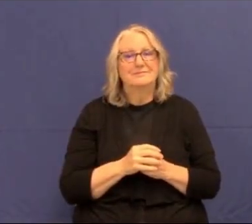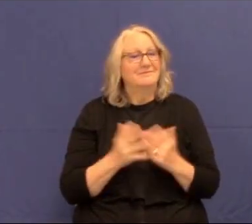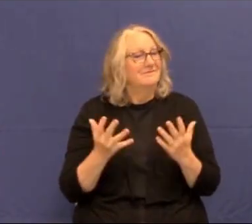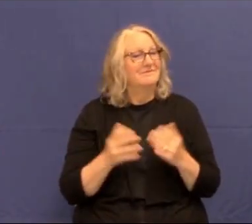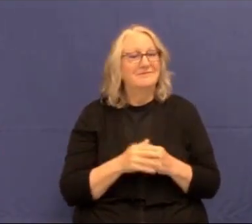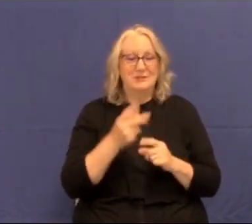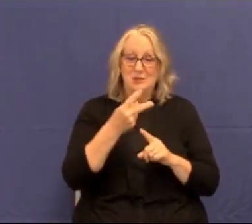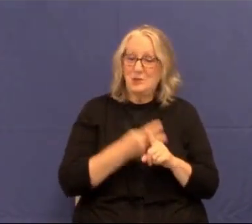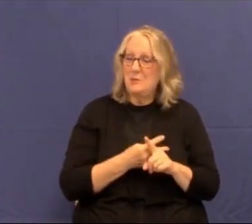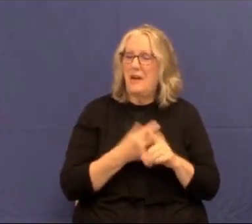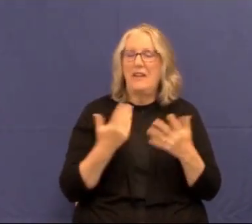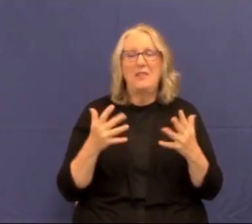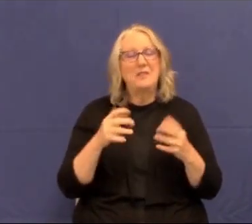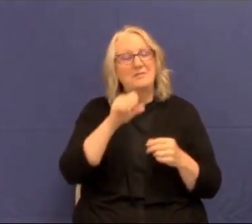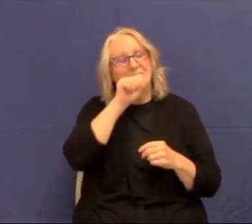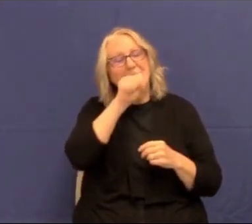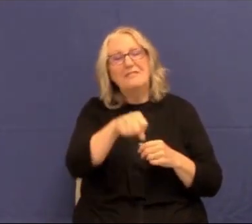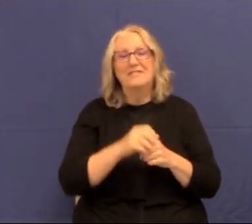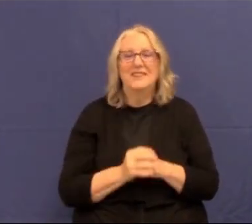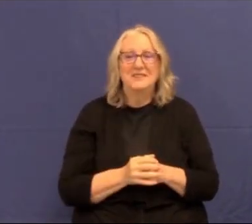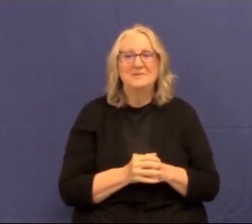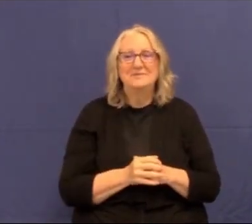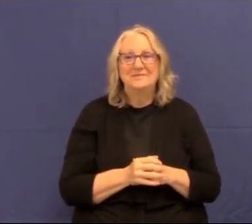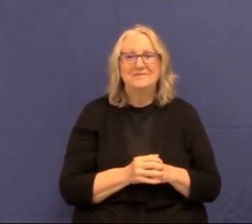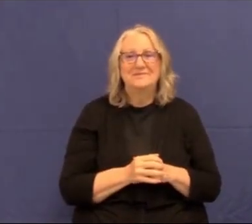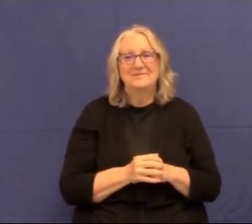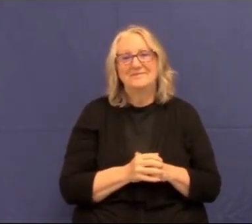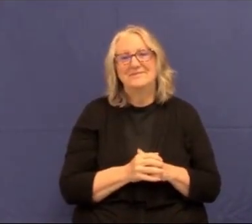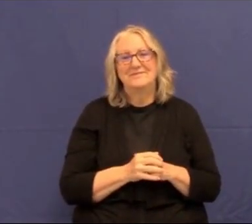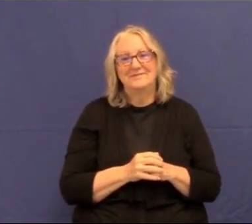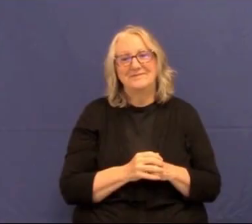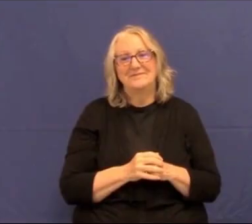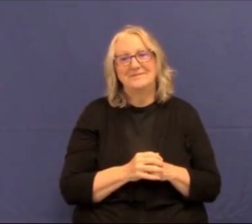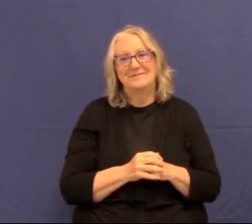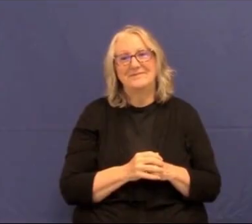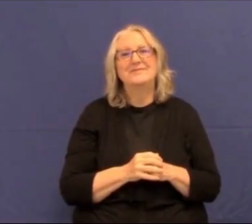And 2 months in, and I'm loving it.